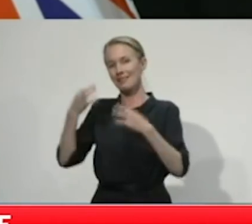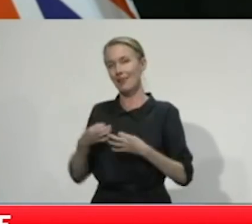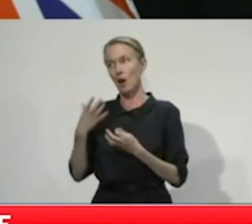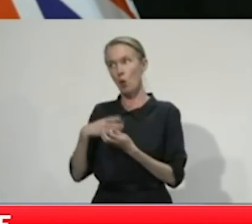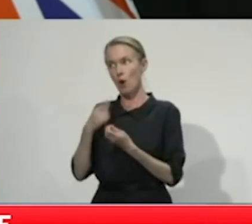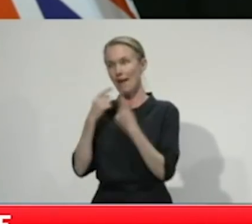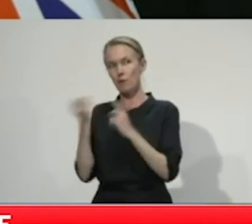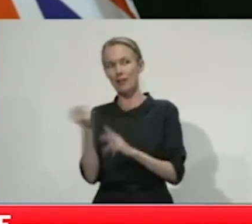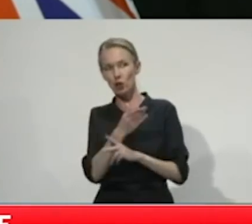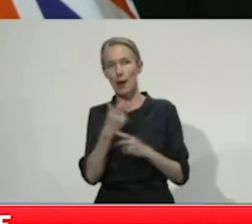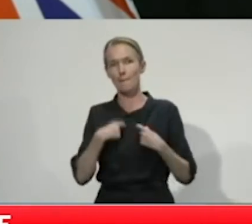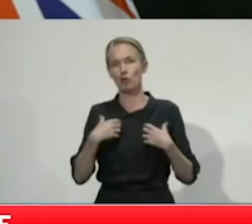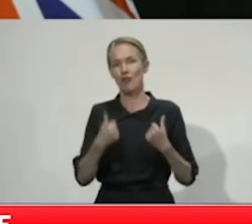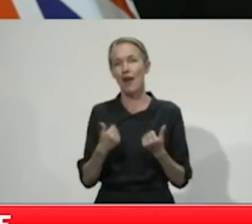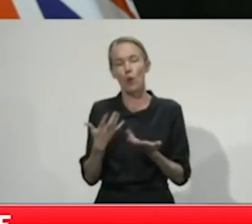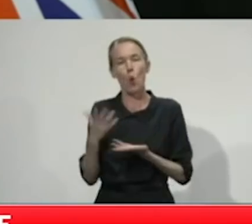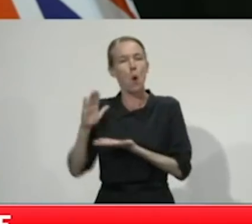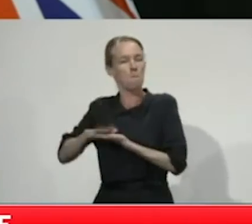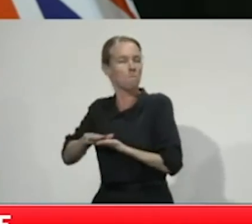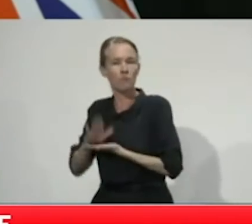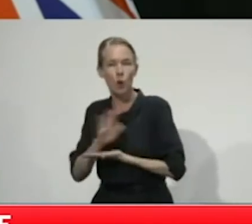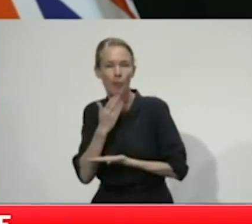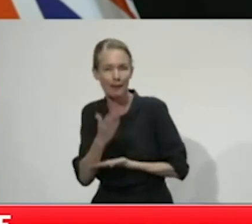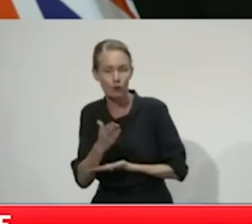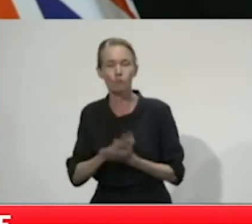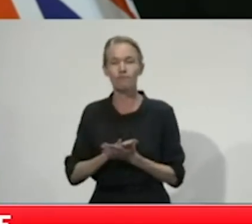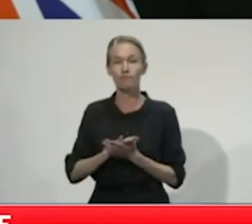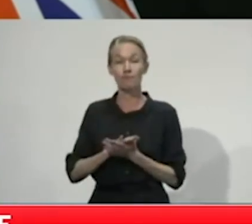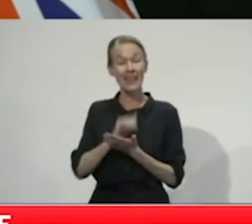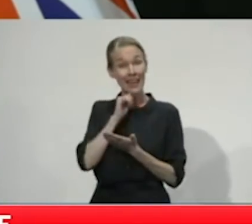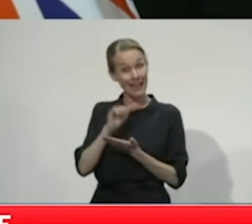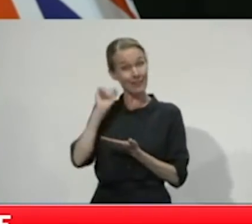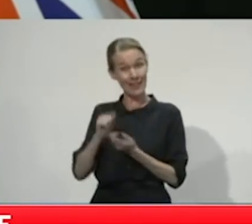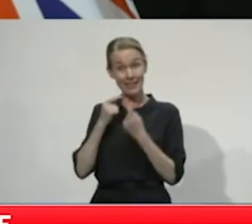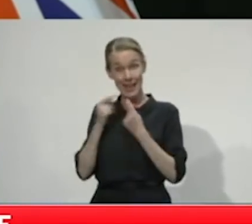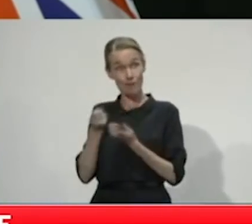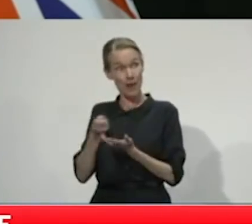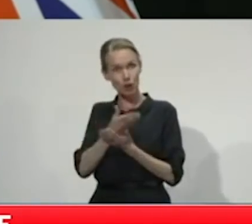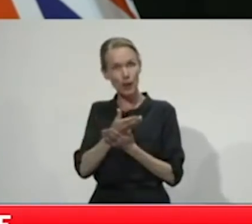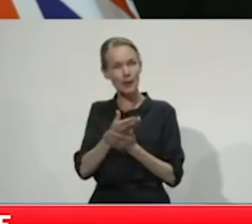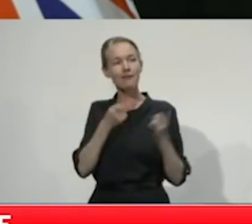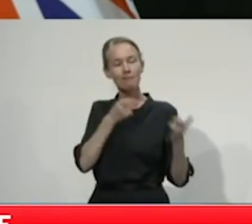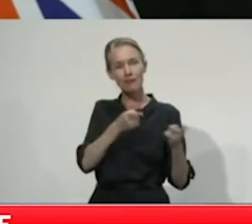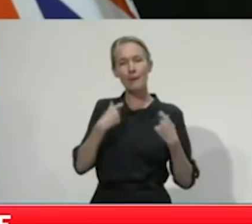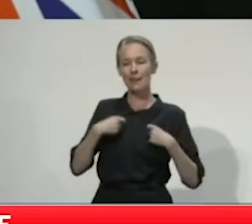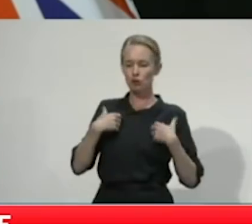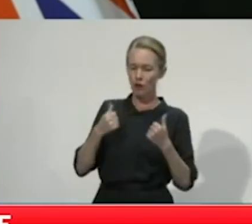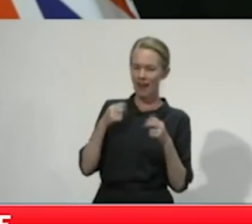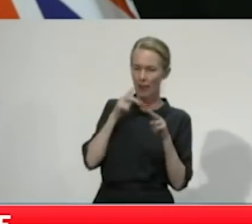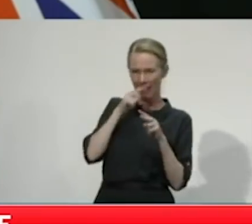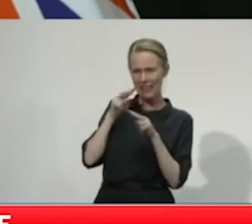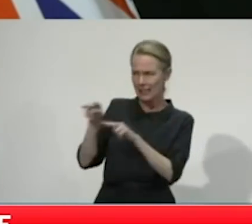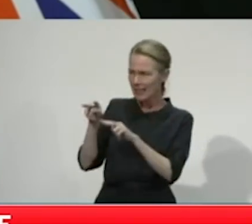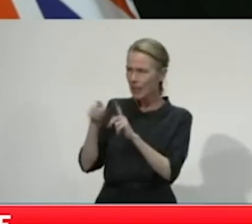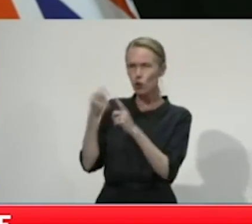So if you do choose to release your information, of course, what that does is help build a picture of where you have been and therefore identify other people who may